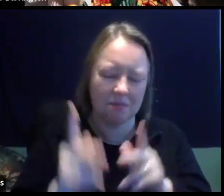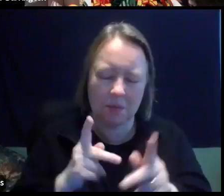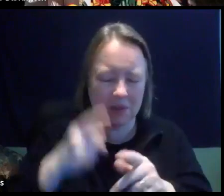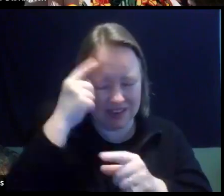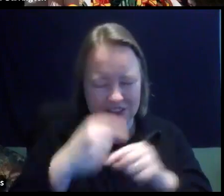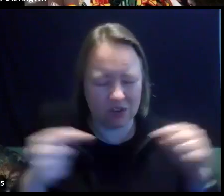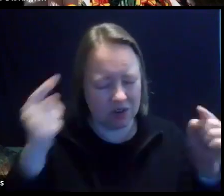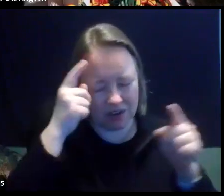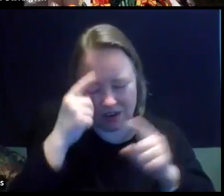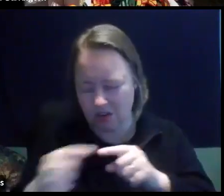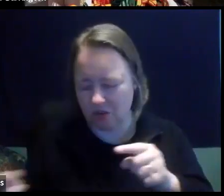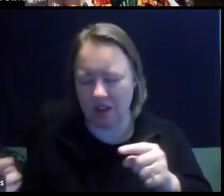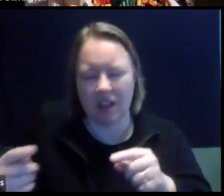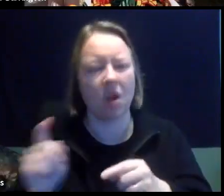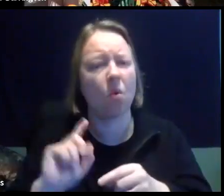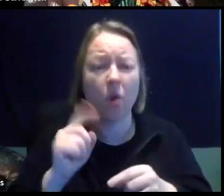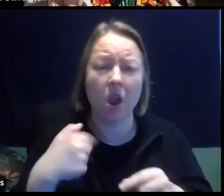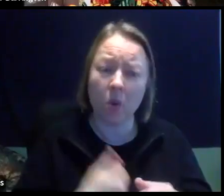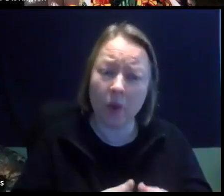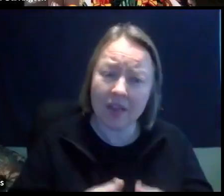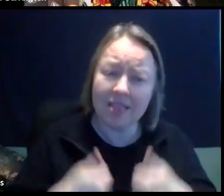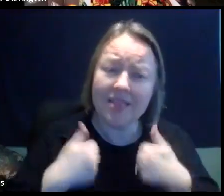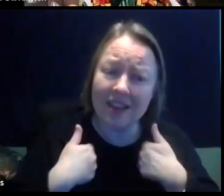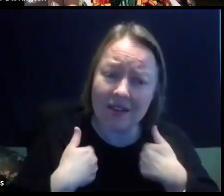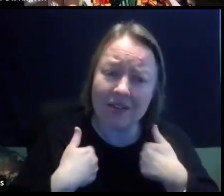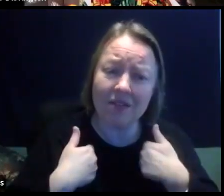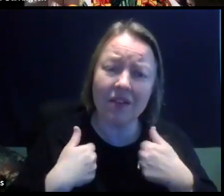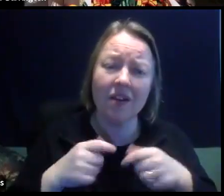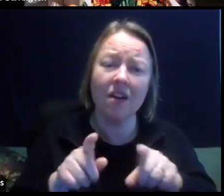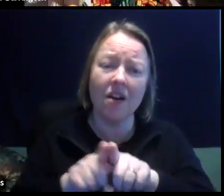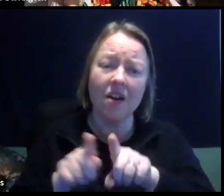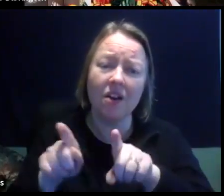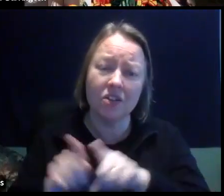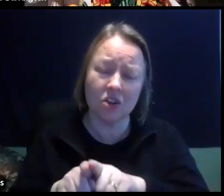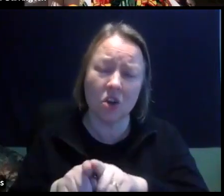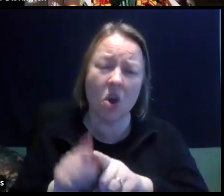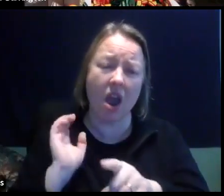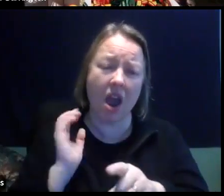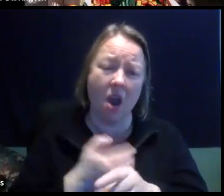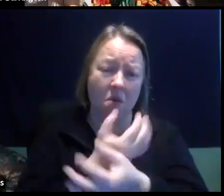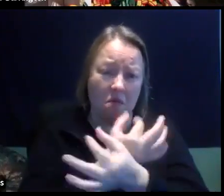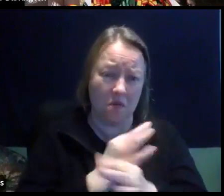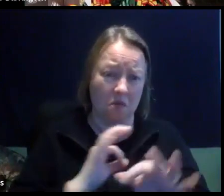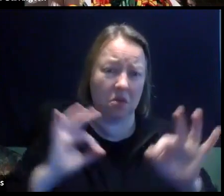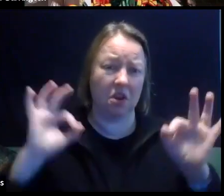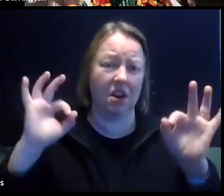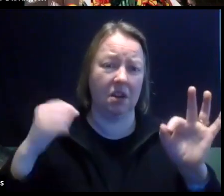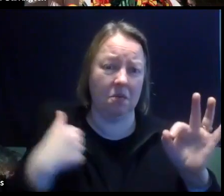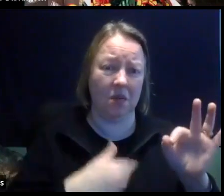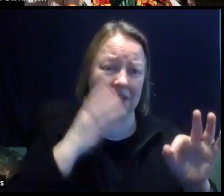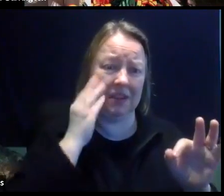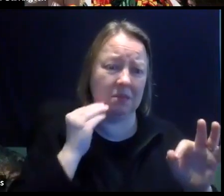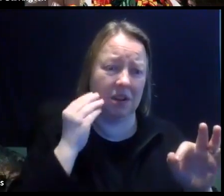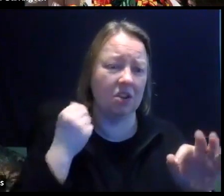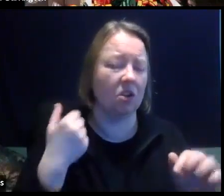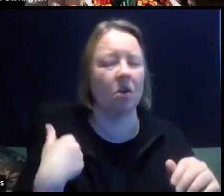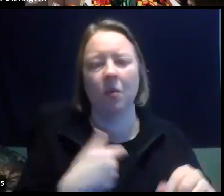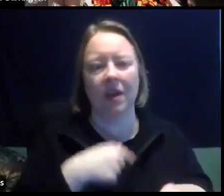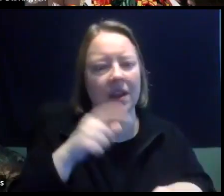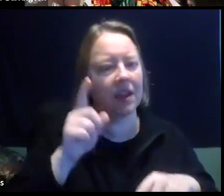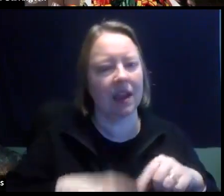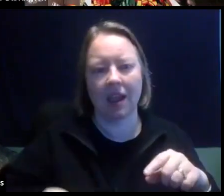about where we live and the ultimate types of freedom that we've experienced is that when we can't